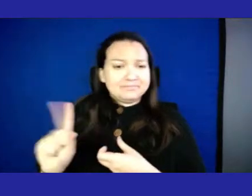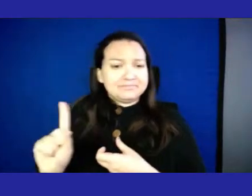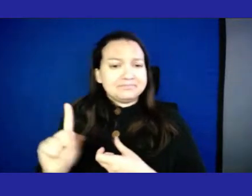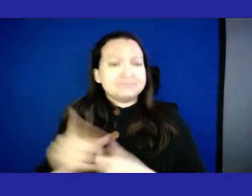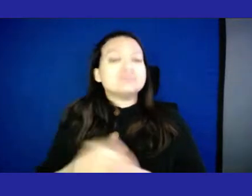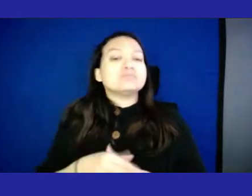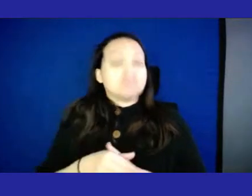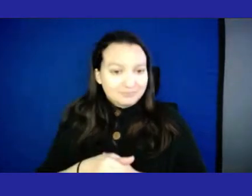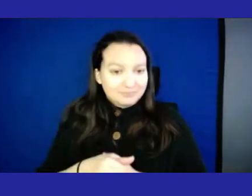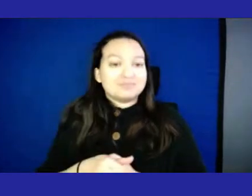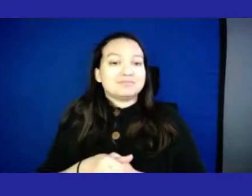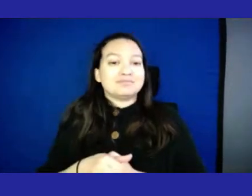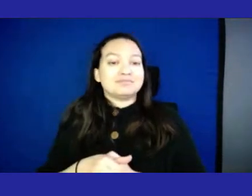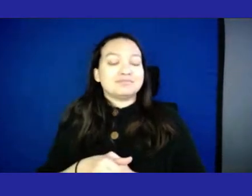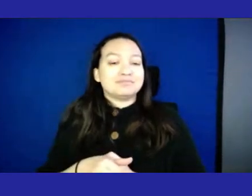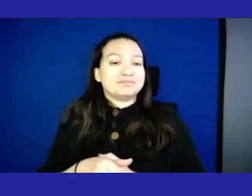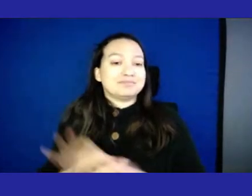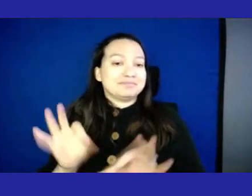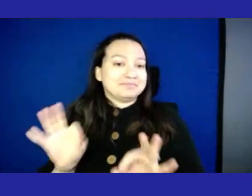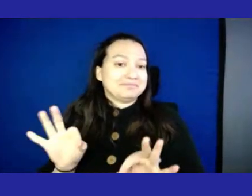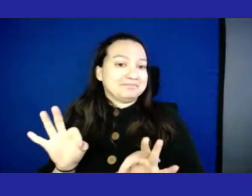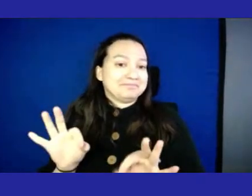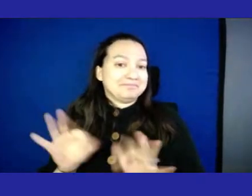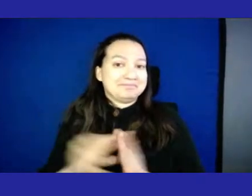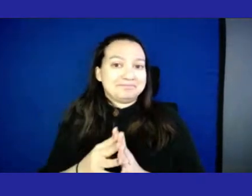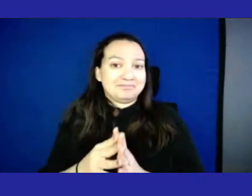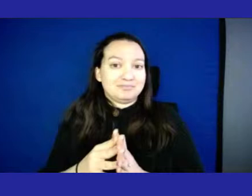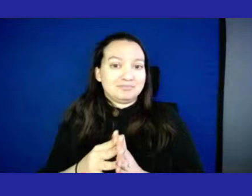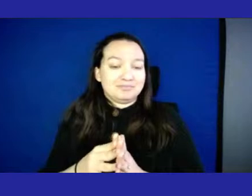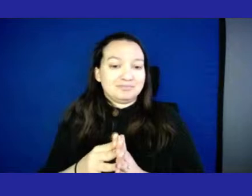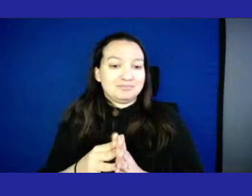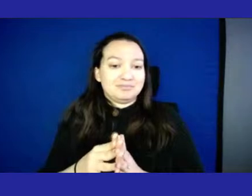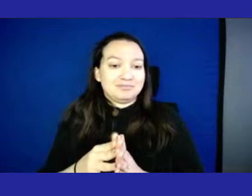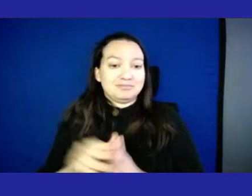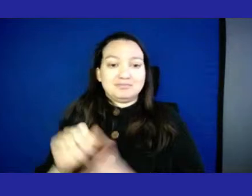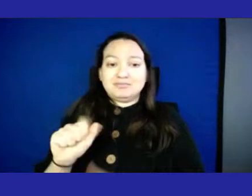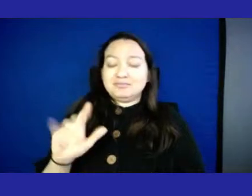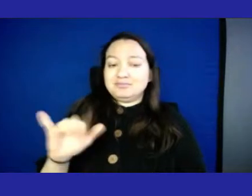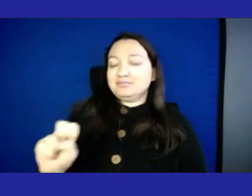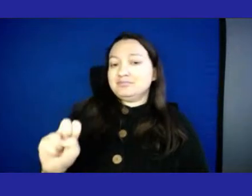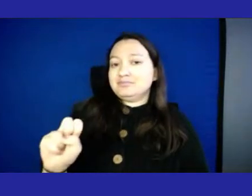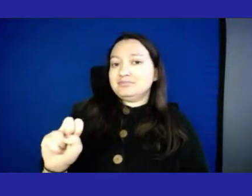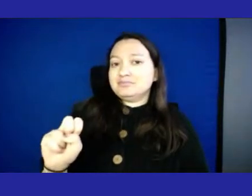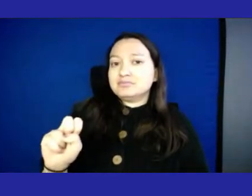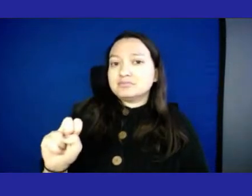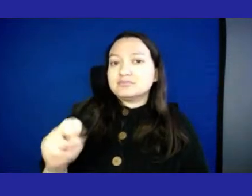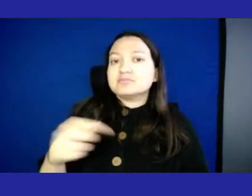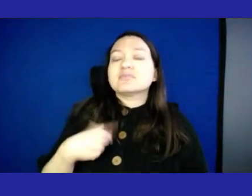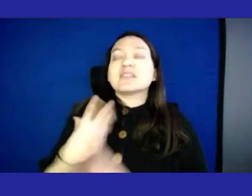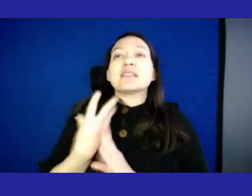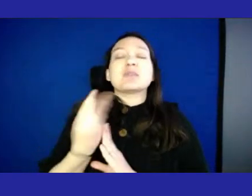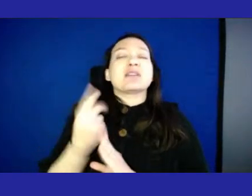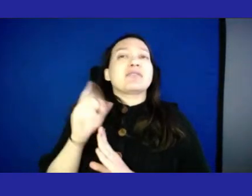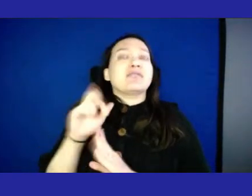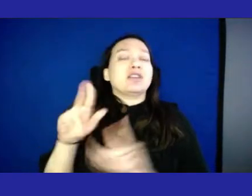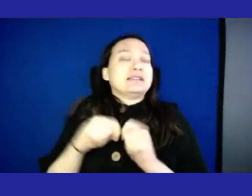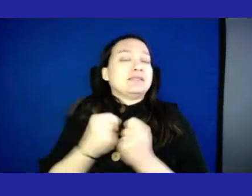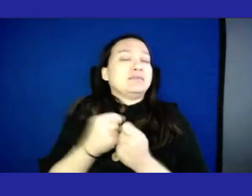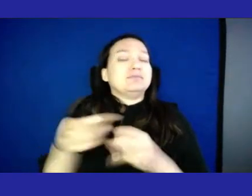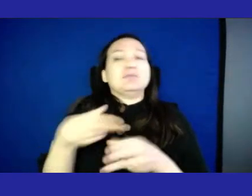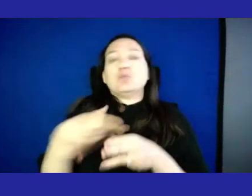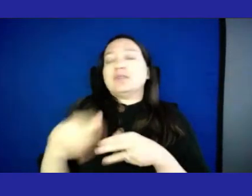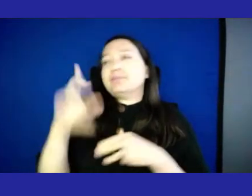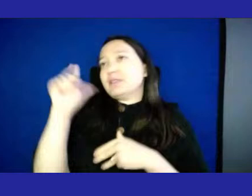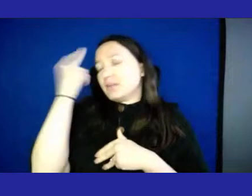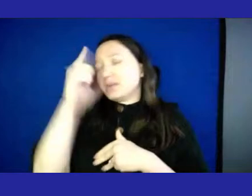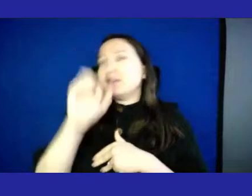All right, so it goes to Ali, right? Great. My name's Allie Noodleman. I'm on the External Affairs team, and I'm going to provide a brief government affairs